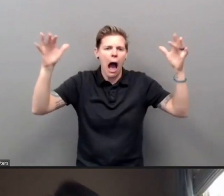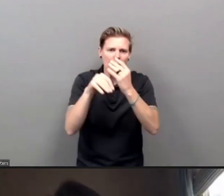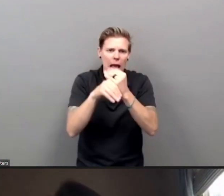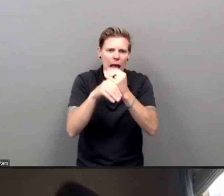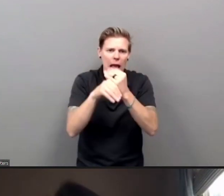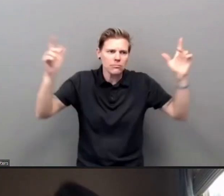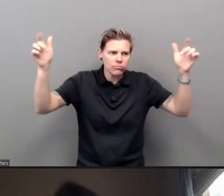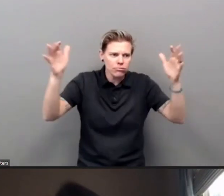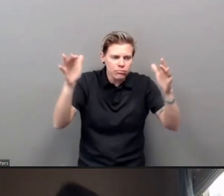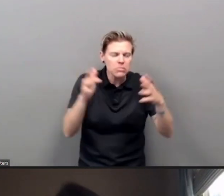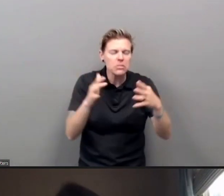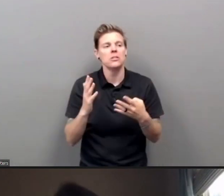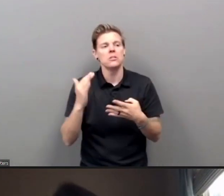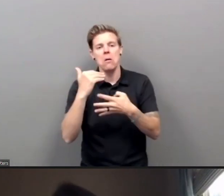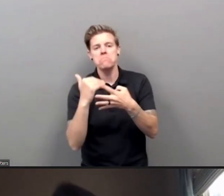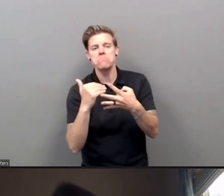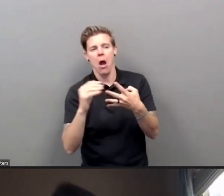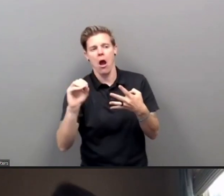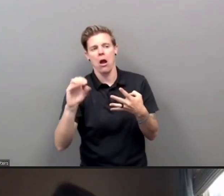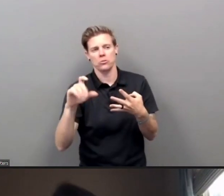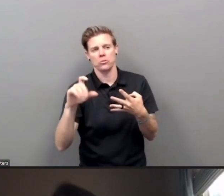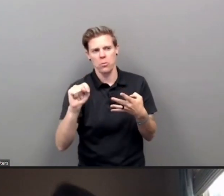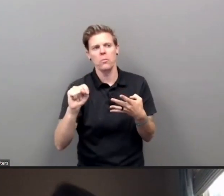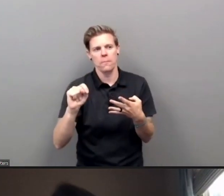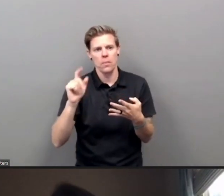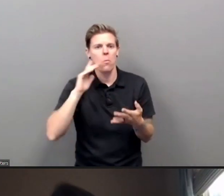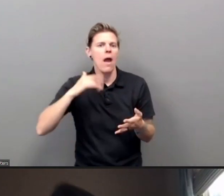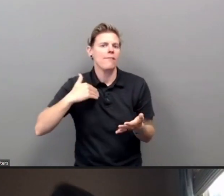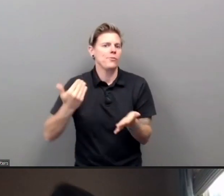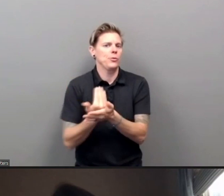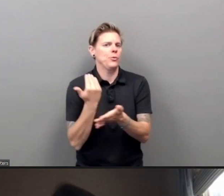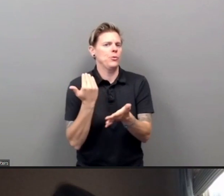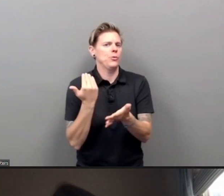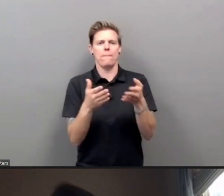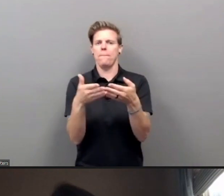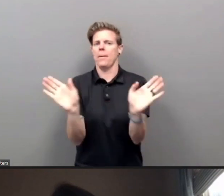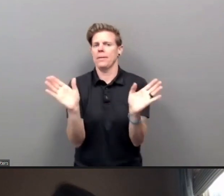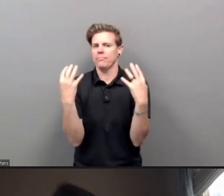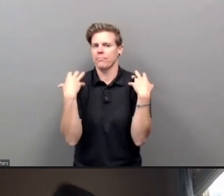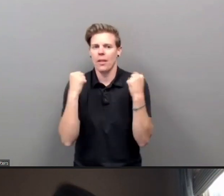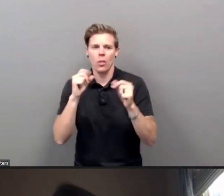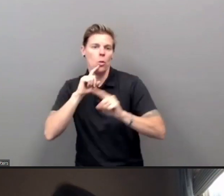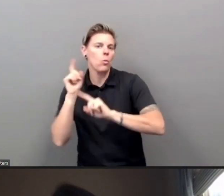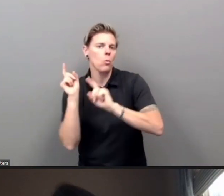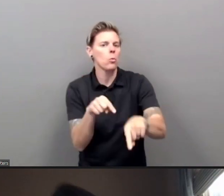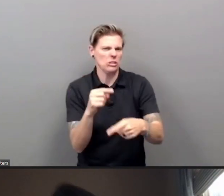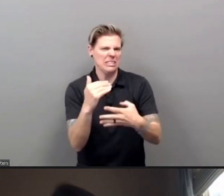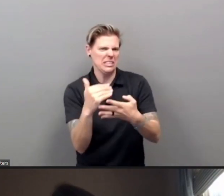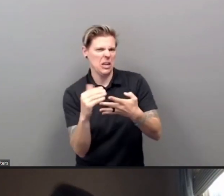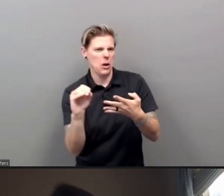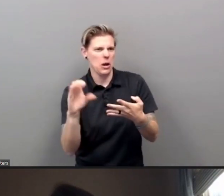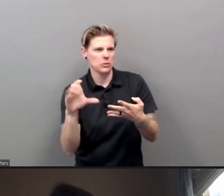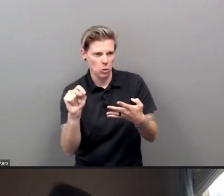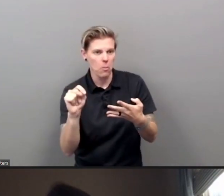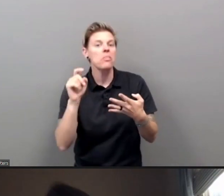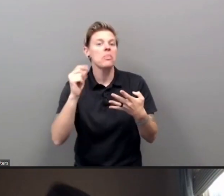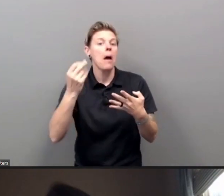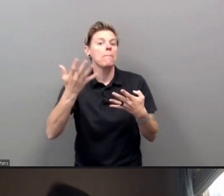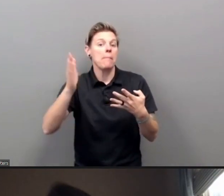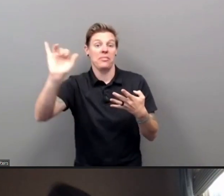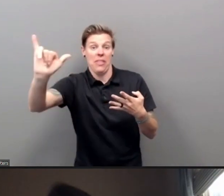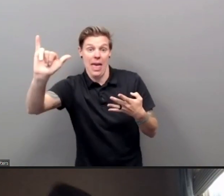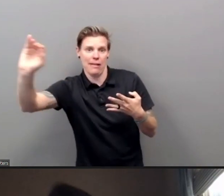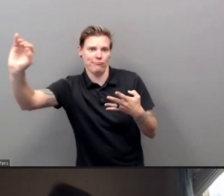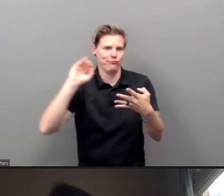things that are under consideration. We're adding that to the list. We'll talk to our medical advisory team. We have EMT experts.